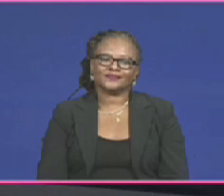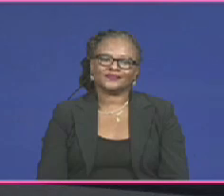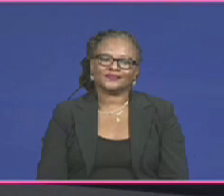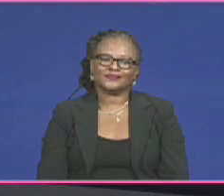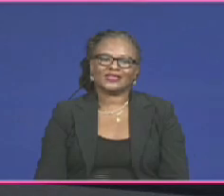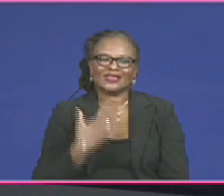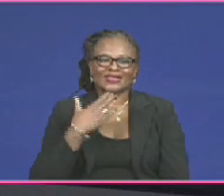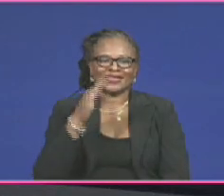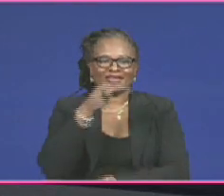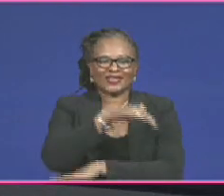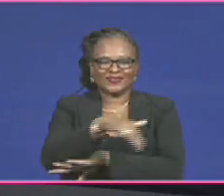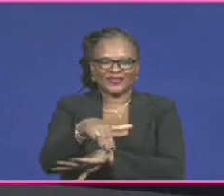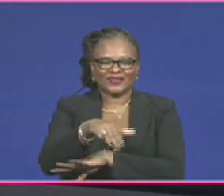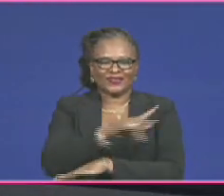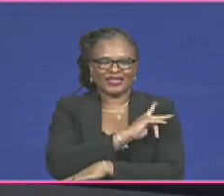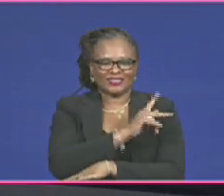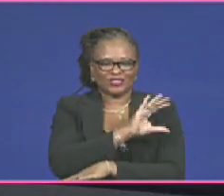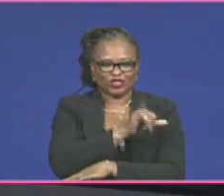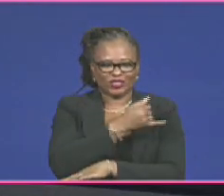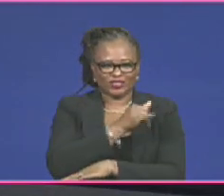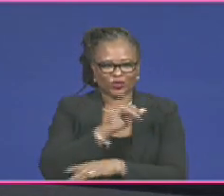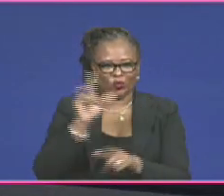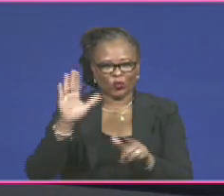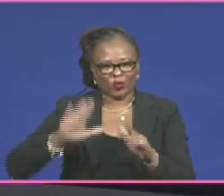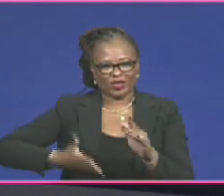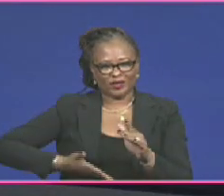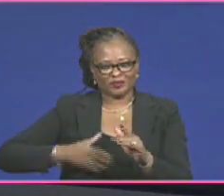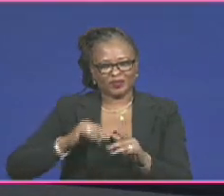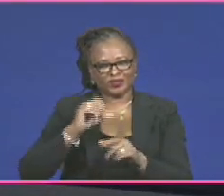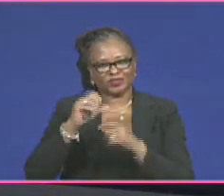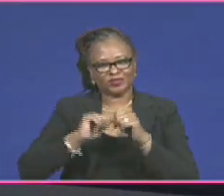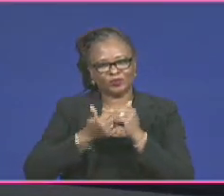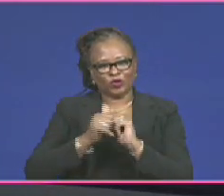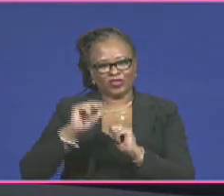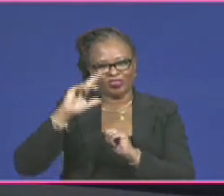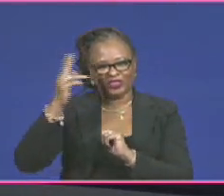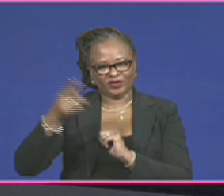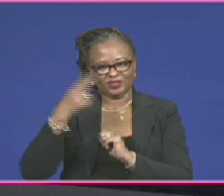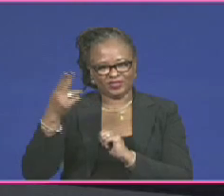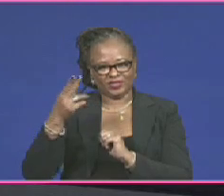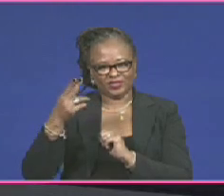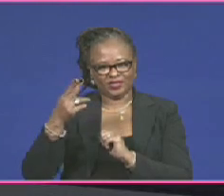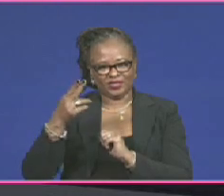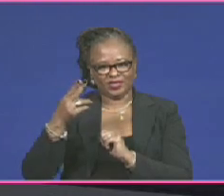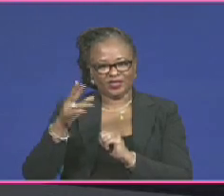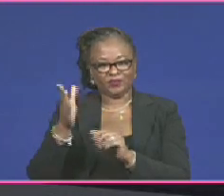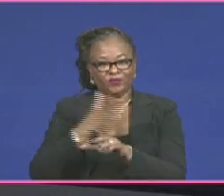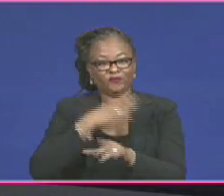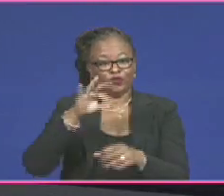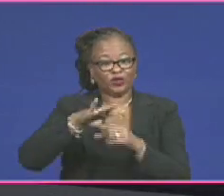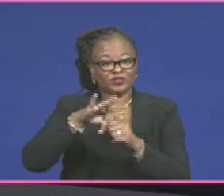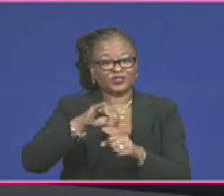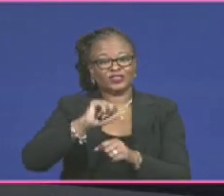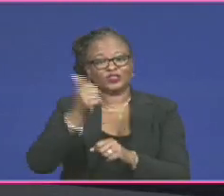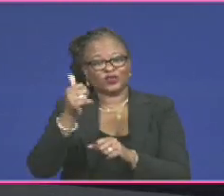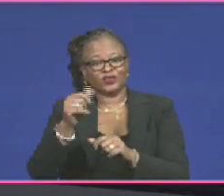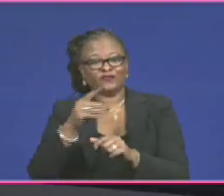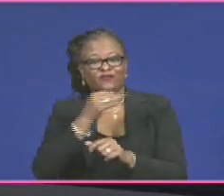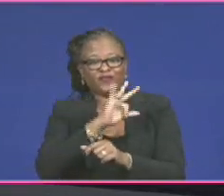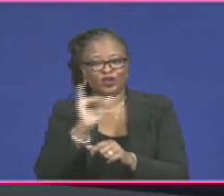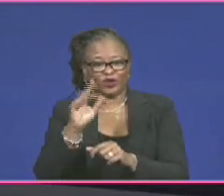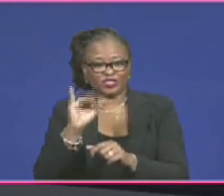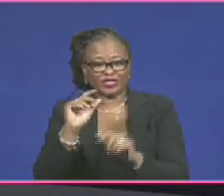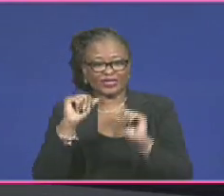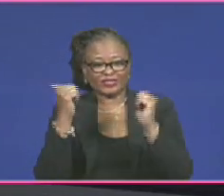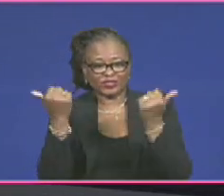Good evening, Bahamas. I'm Kelsey Johnson. Welcome to Sports Thursday. Hours before eligible voters from the various federations and